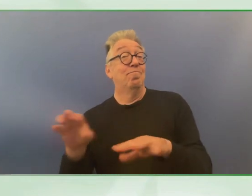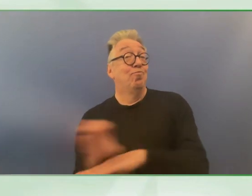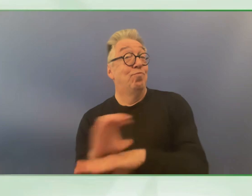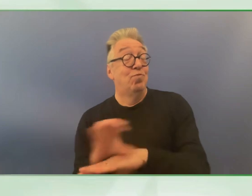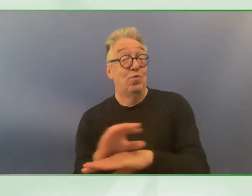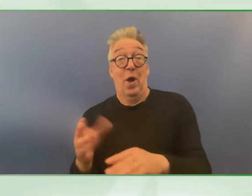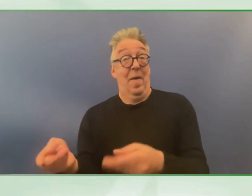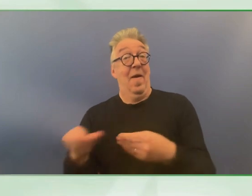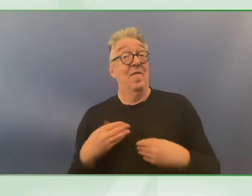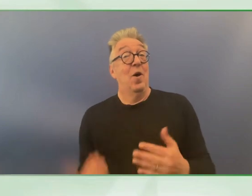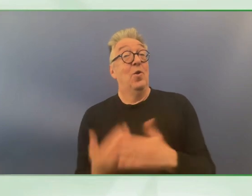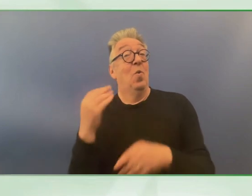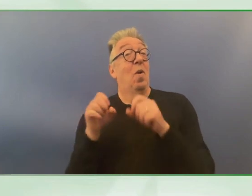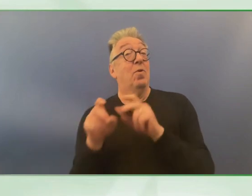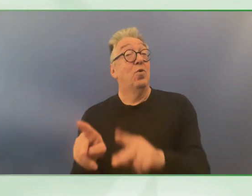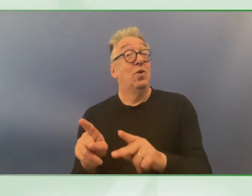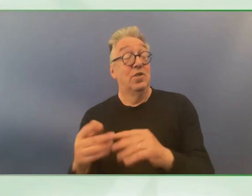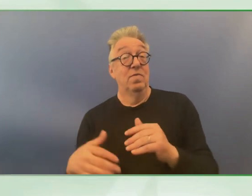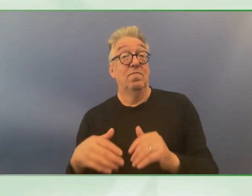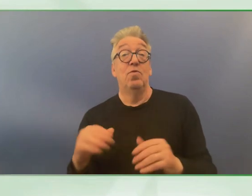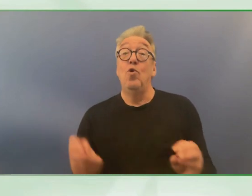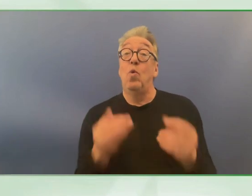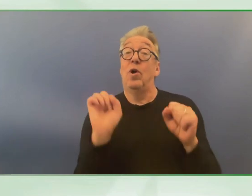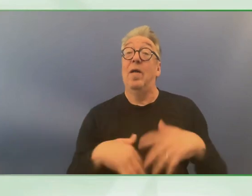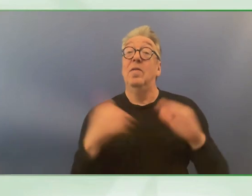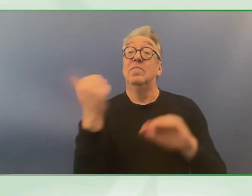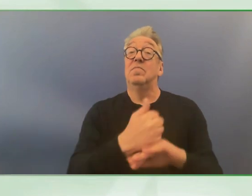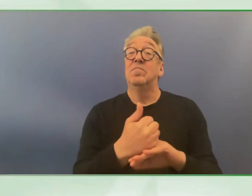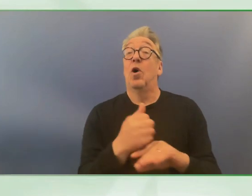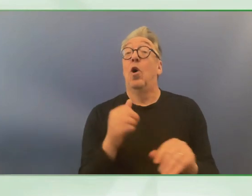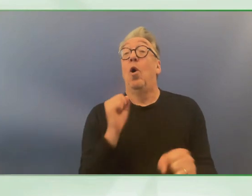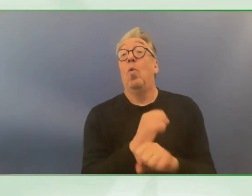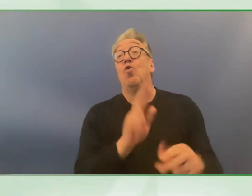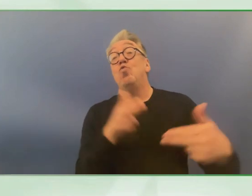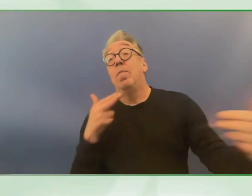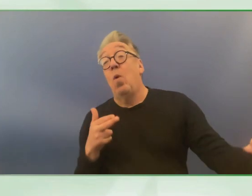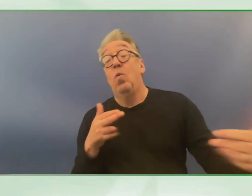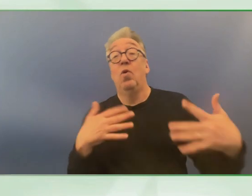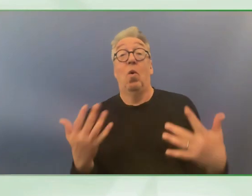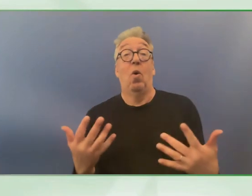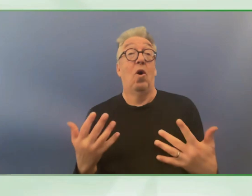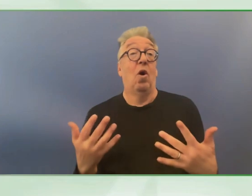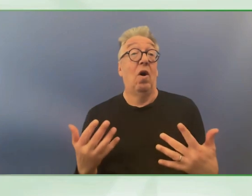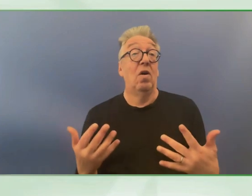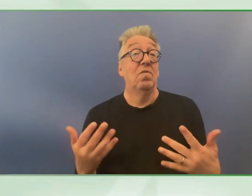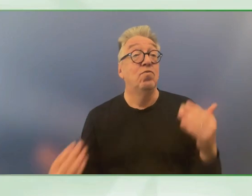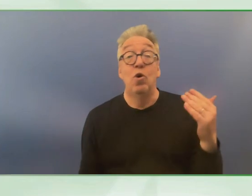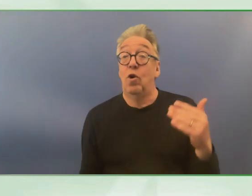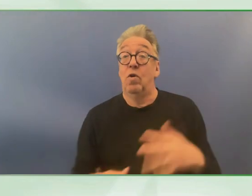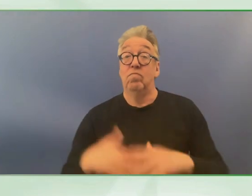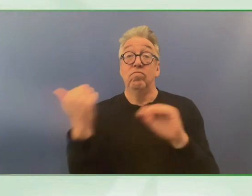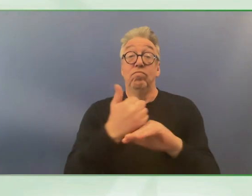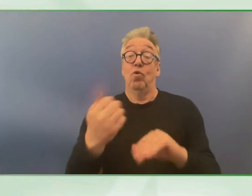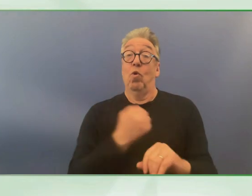to start their own businesses or to work remotely. Advances in assistive technology have made it easier for youth